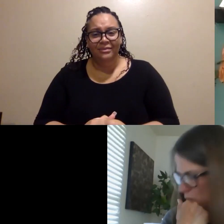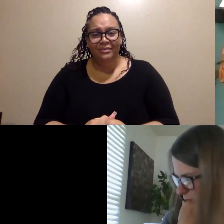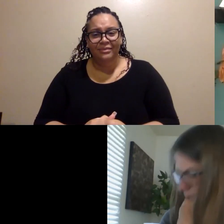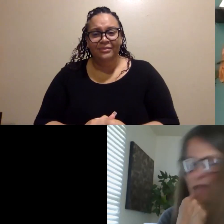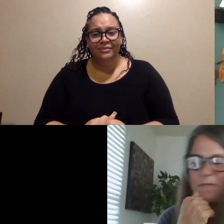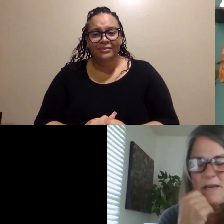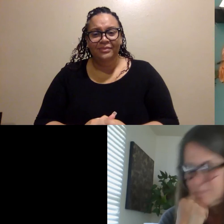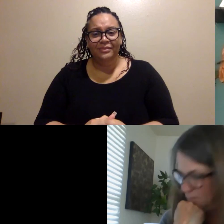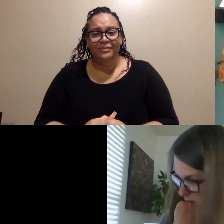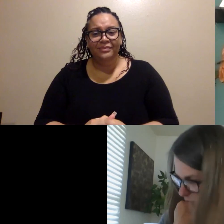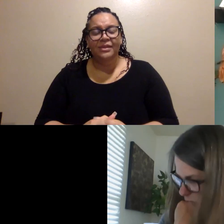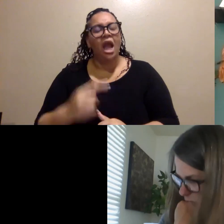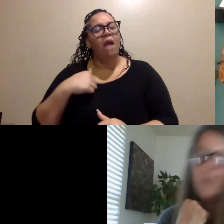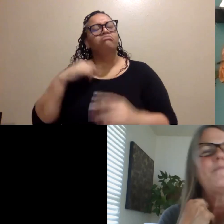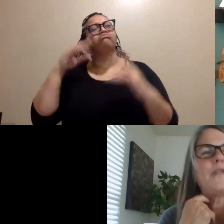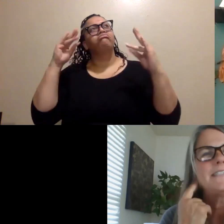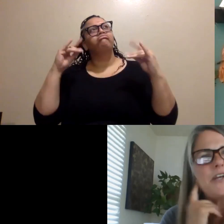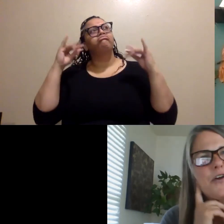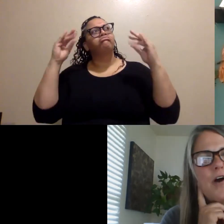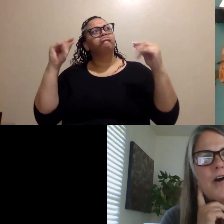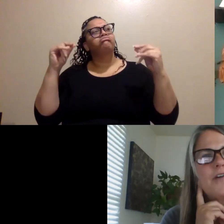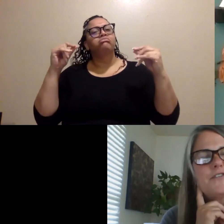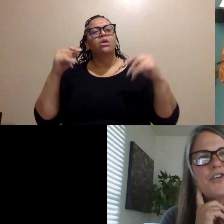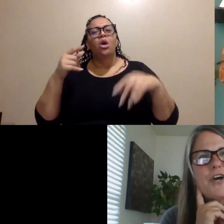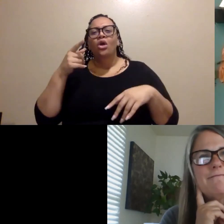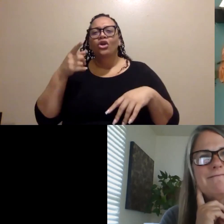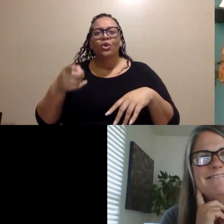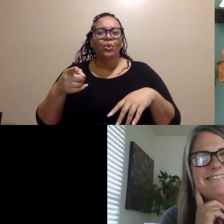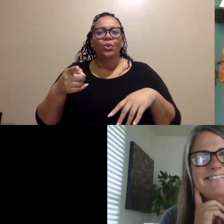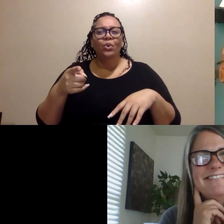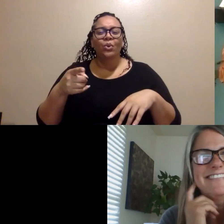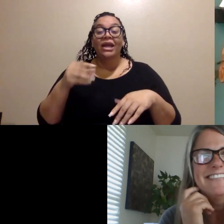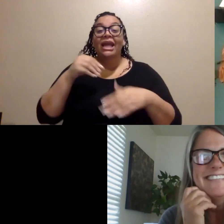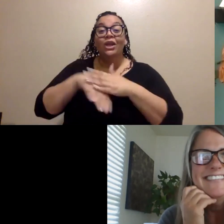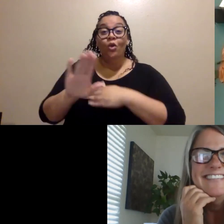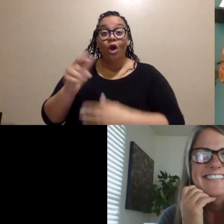So I'm wondering, I mean, what are you planting in your garden this year?